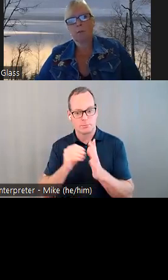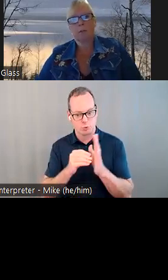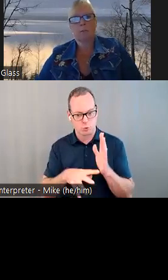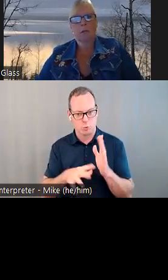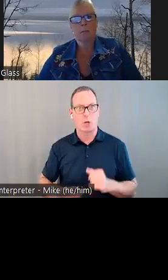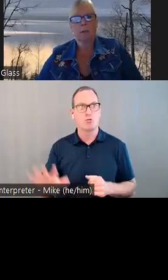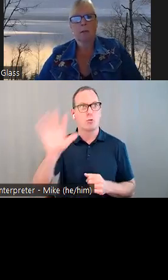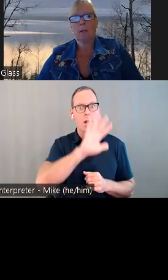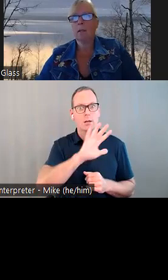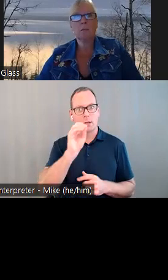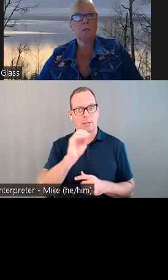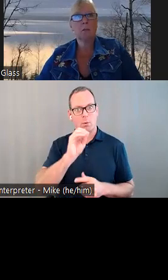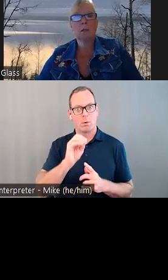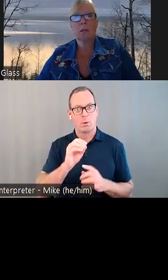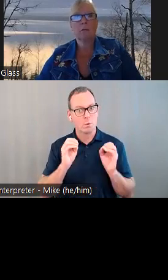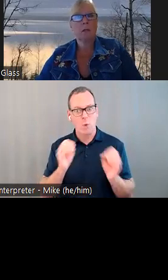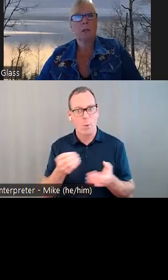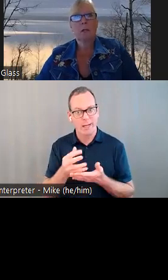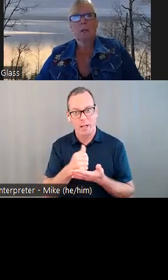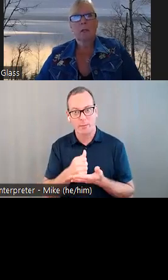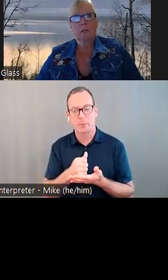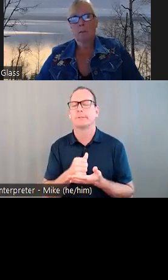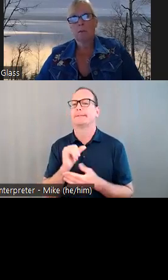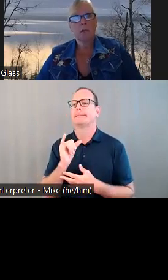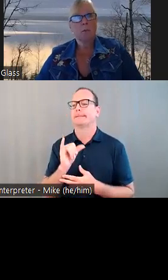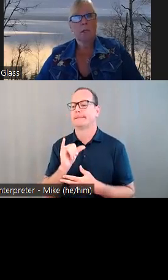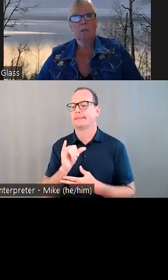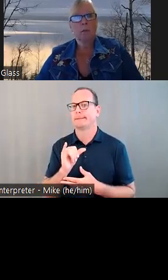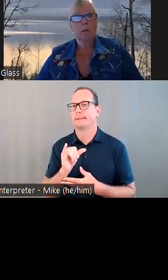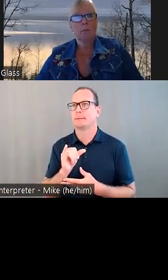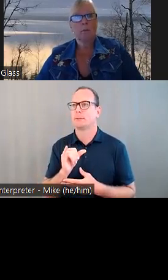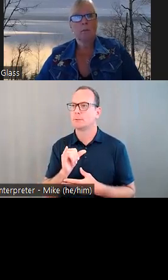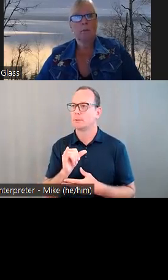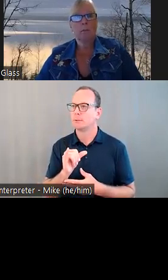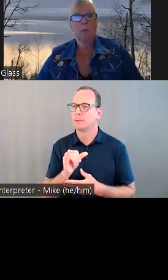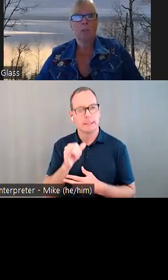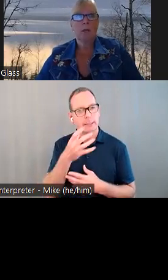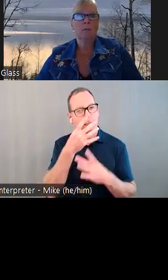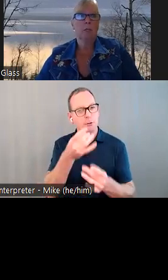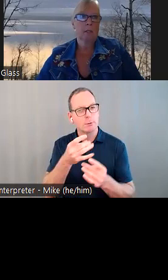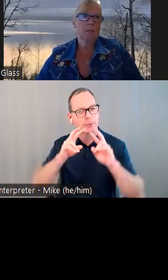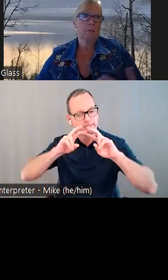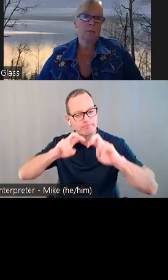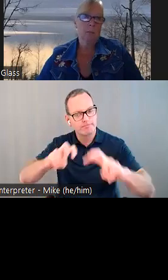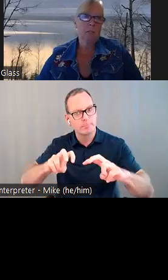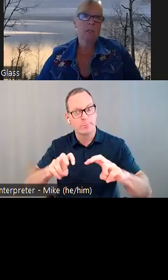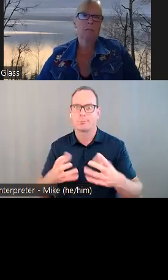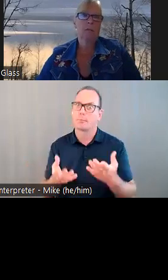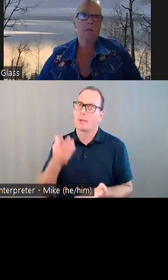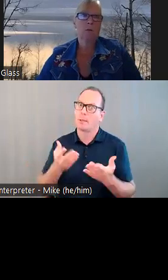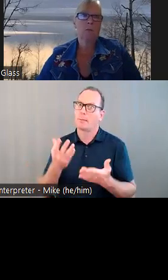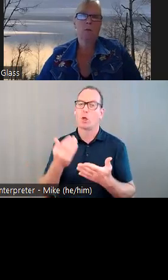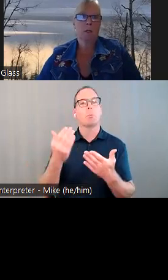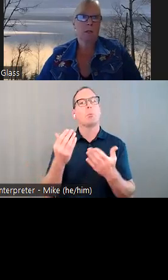have no source of income. I think it speaks to a lot of some of those things we mentioned, where we do have more younger students maybe still